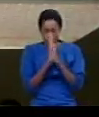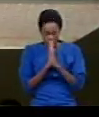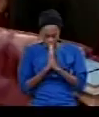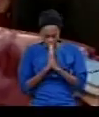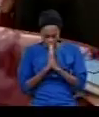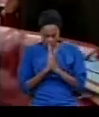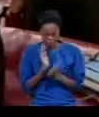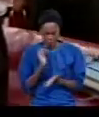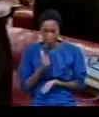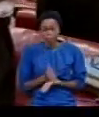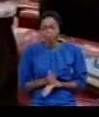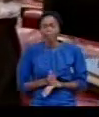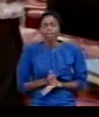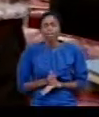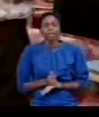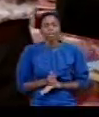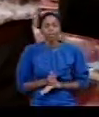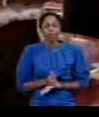pray.